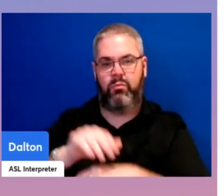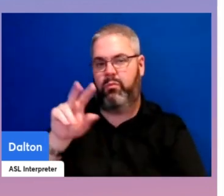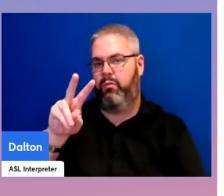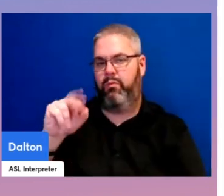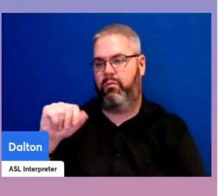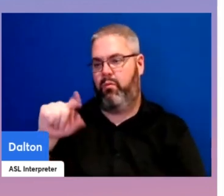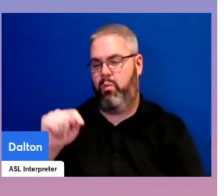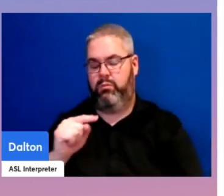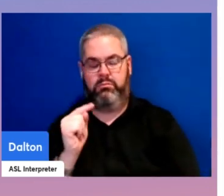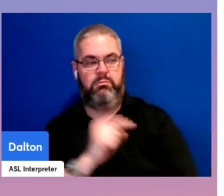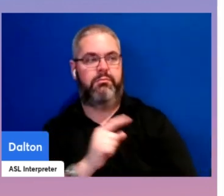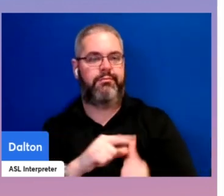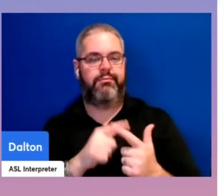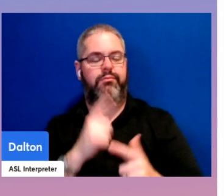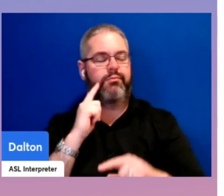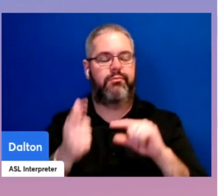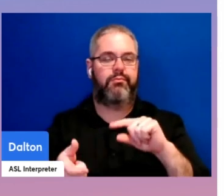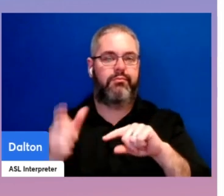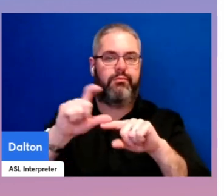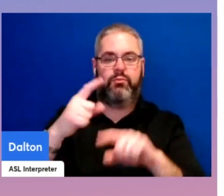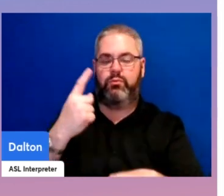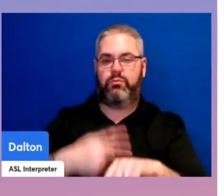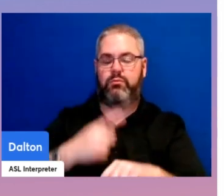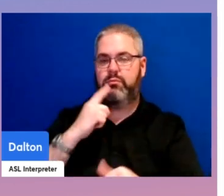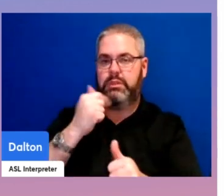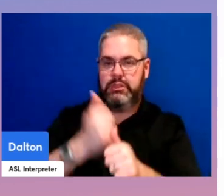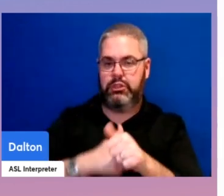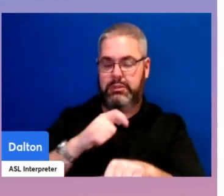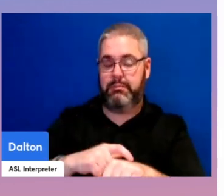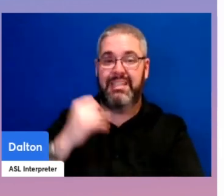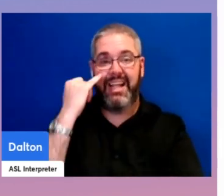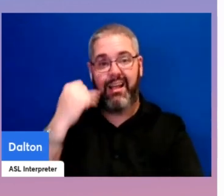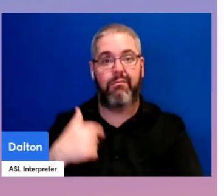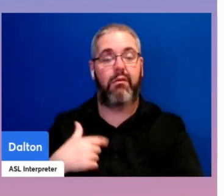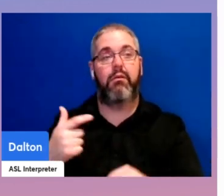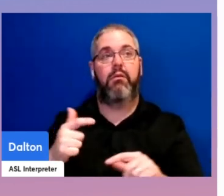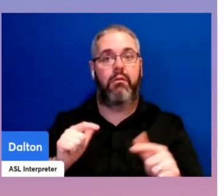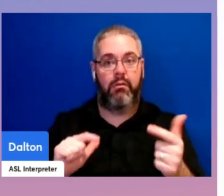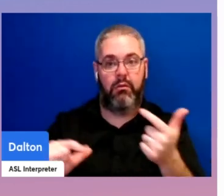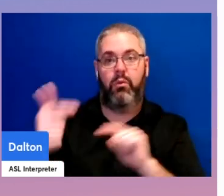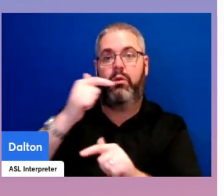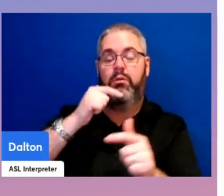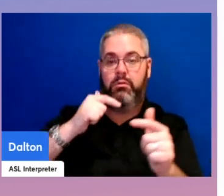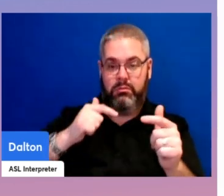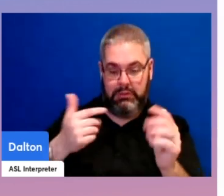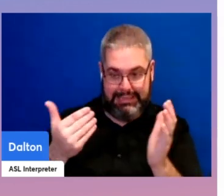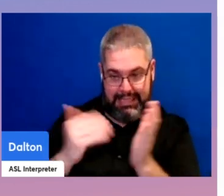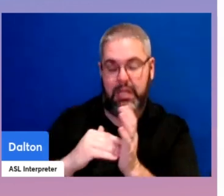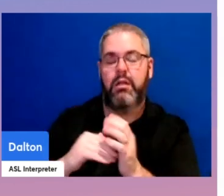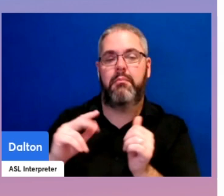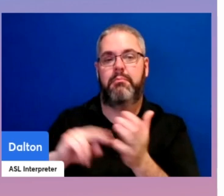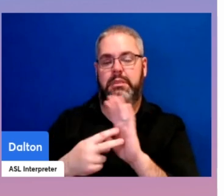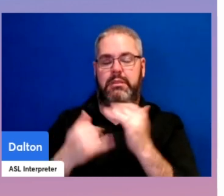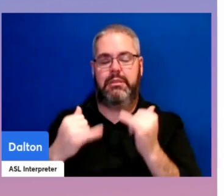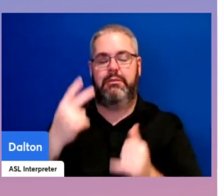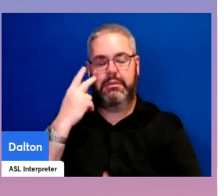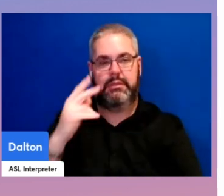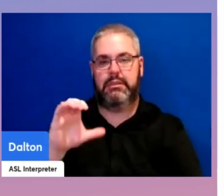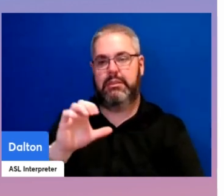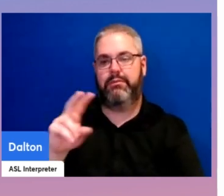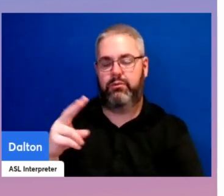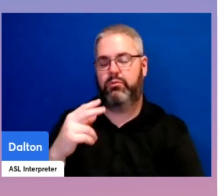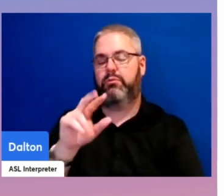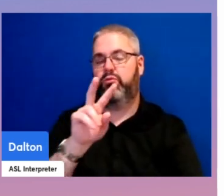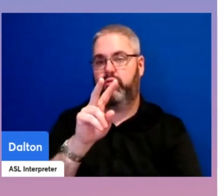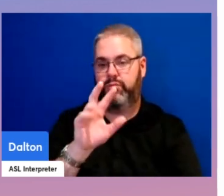this will increment by 1 each time we rotate. So if I rotated and encrypted again, we'll now see V2, V3, V4,